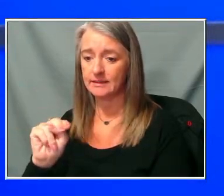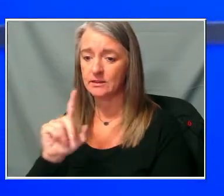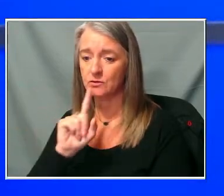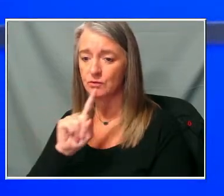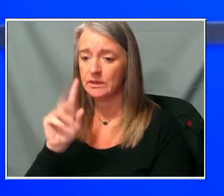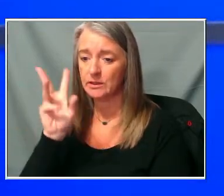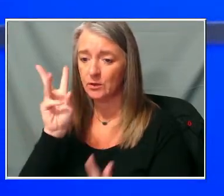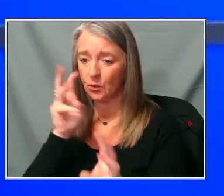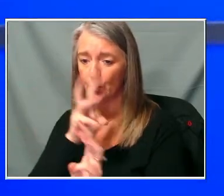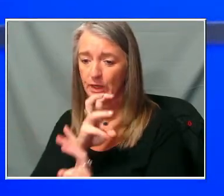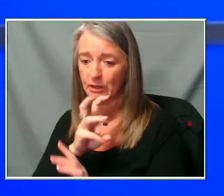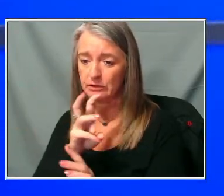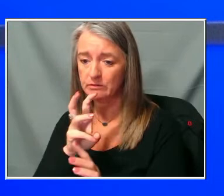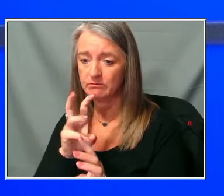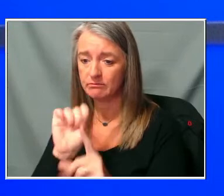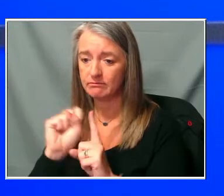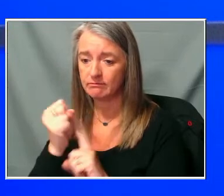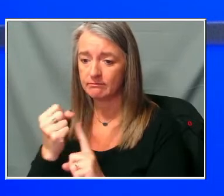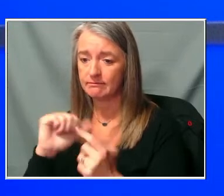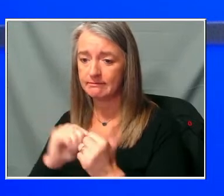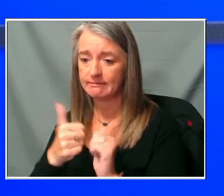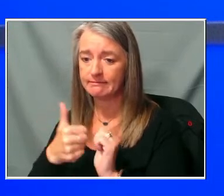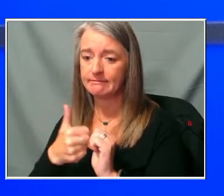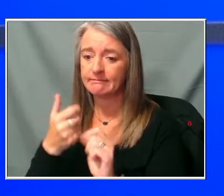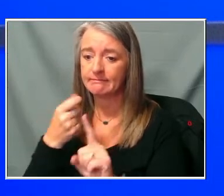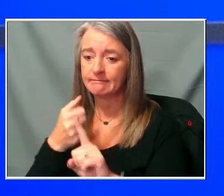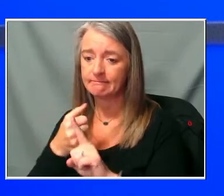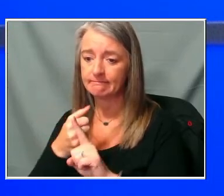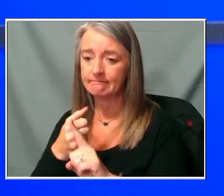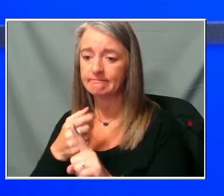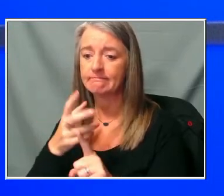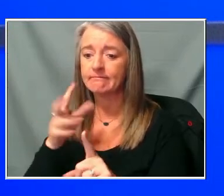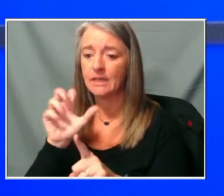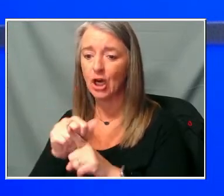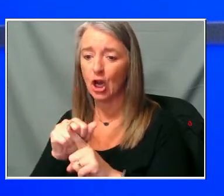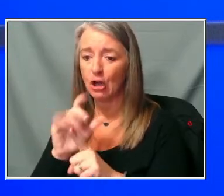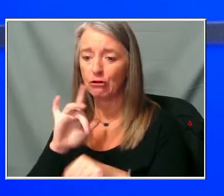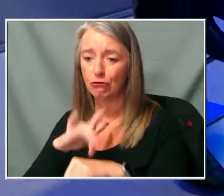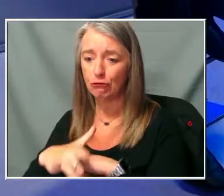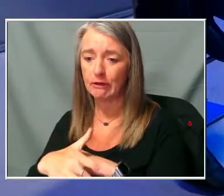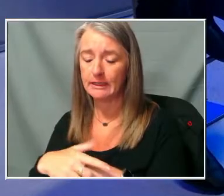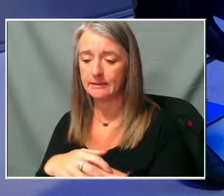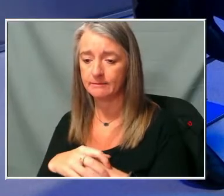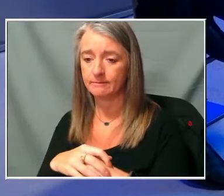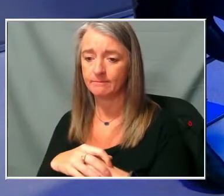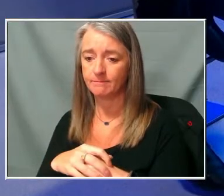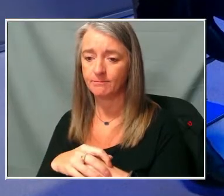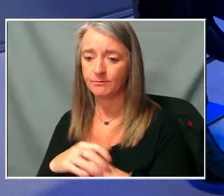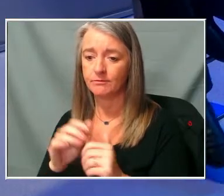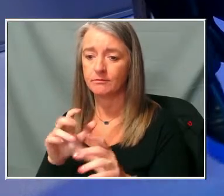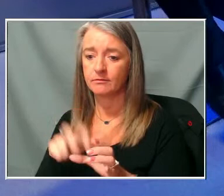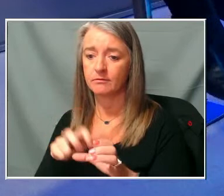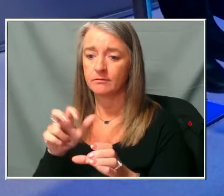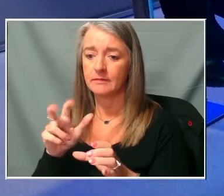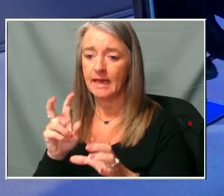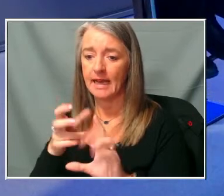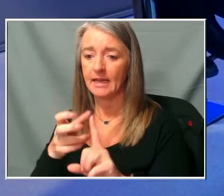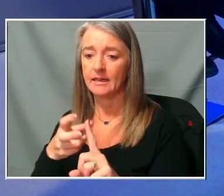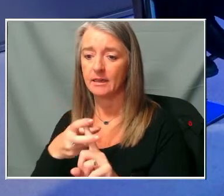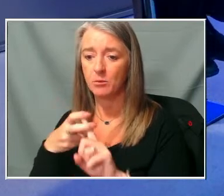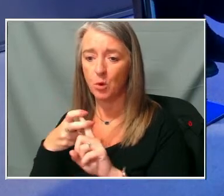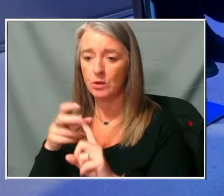how it happened, but it was fortunate because it was caught relatively early. So you're pulled out of sports. I'm pulled out